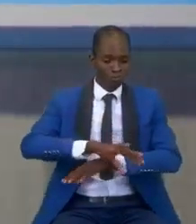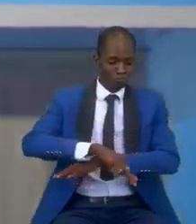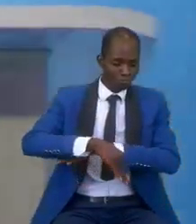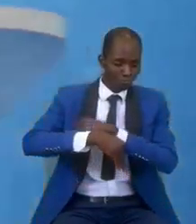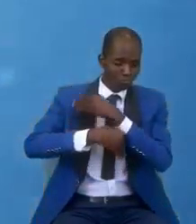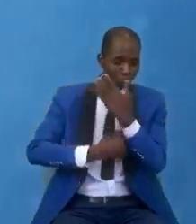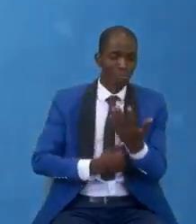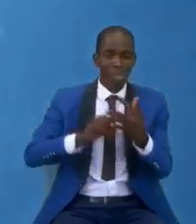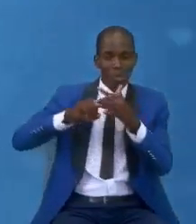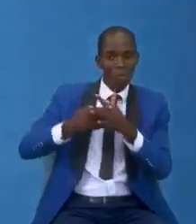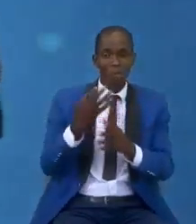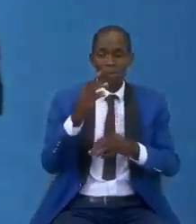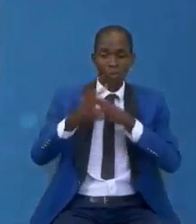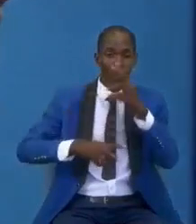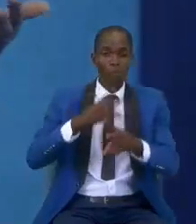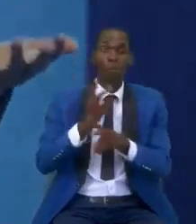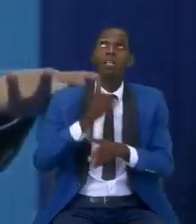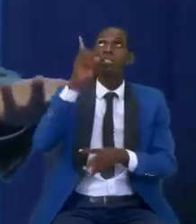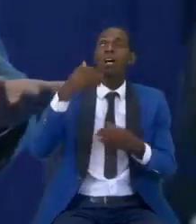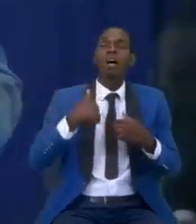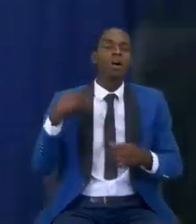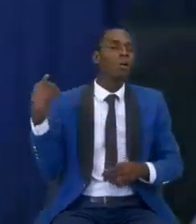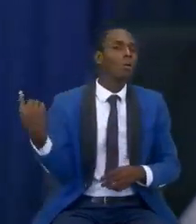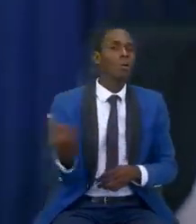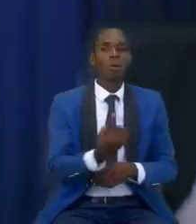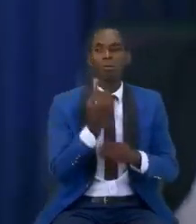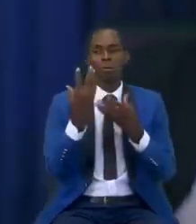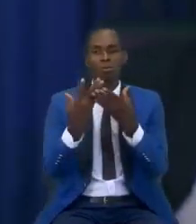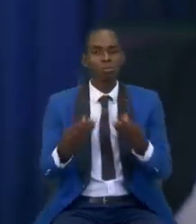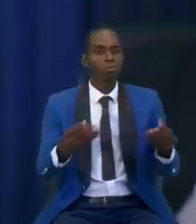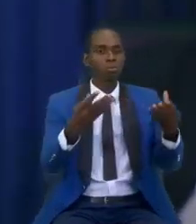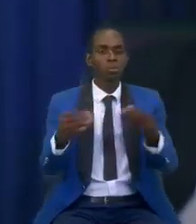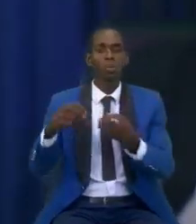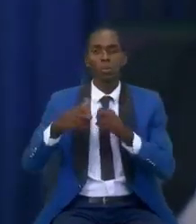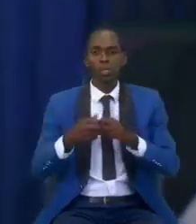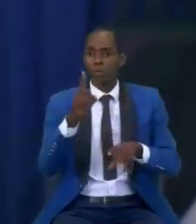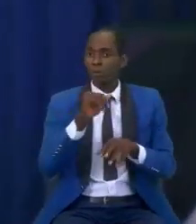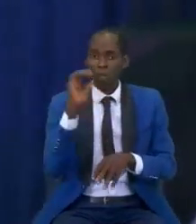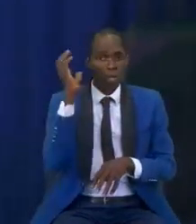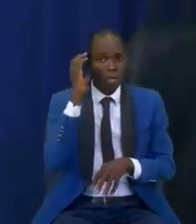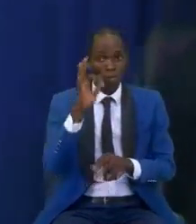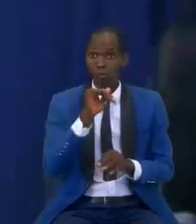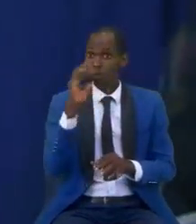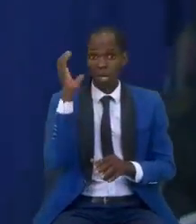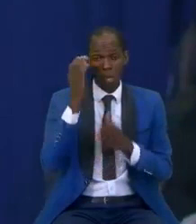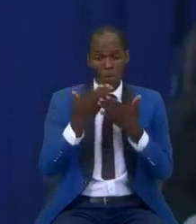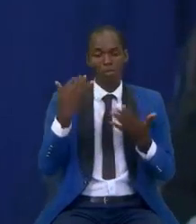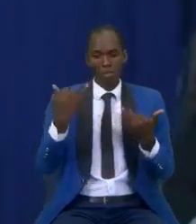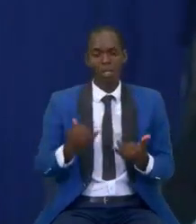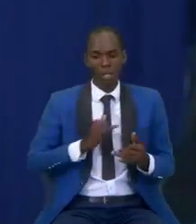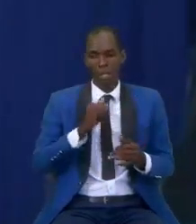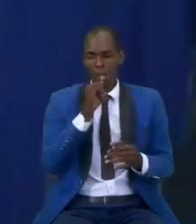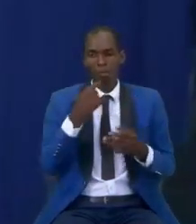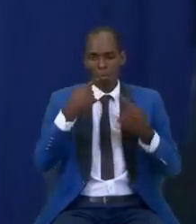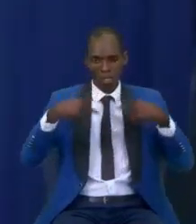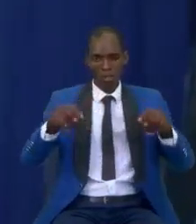you not heard? If you have not heard, I'm telling you now. He says, have you not known? If you have not known, I'm telling you,